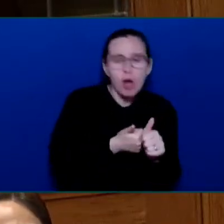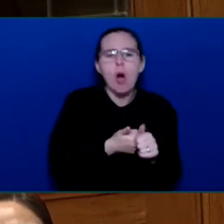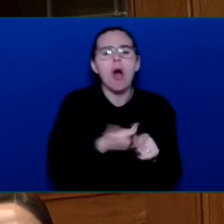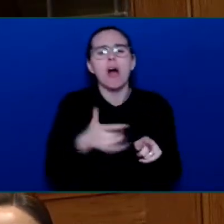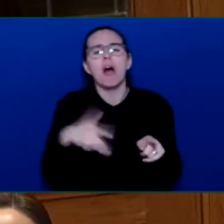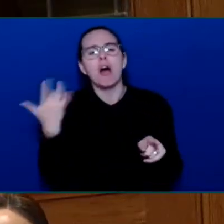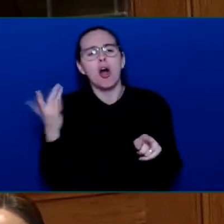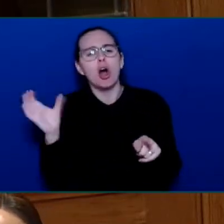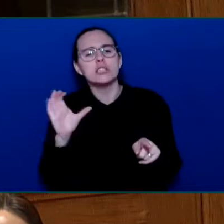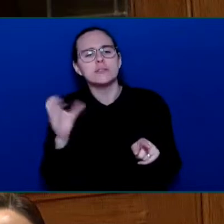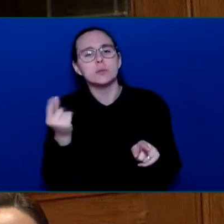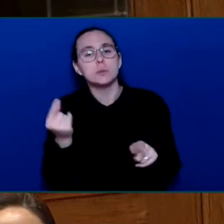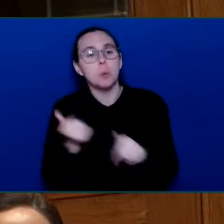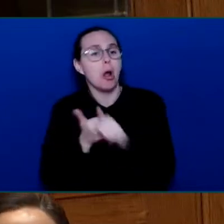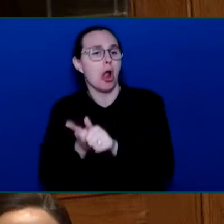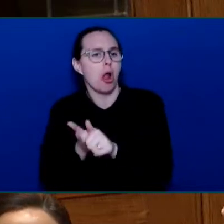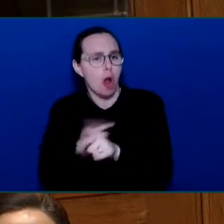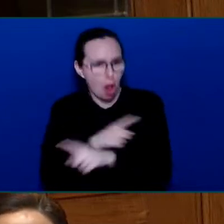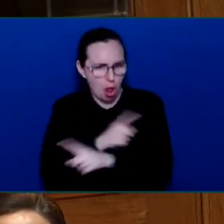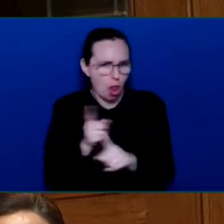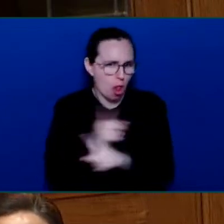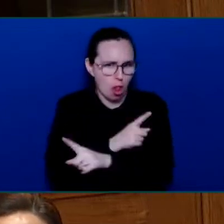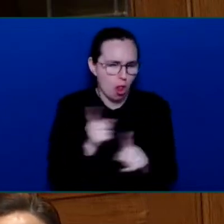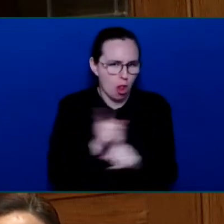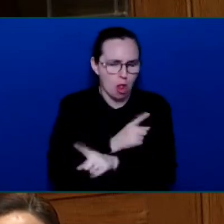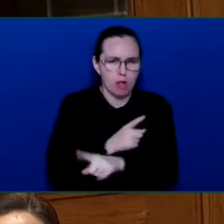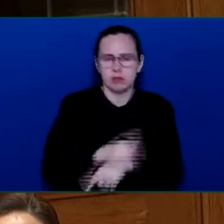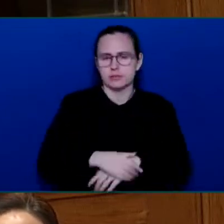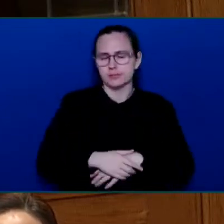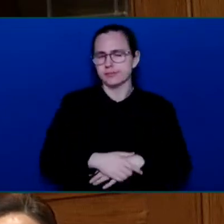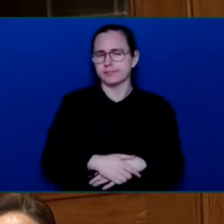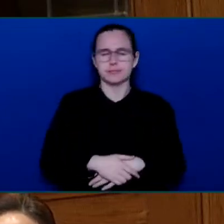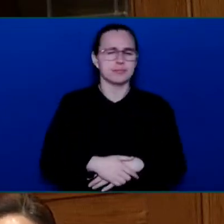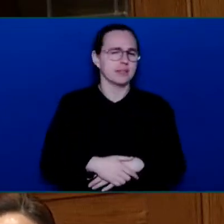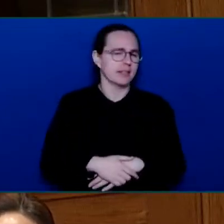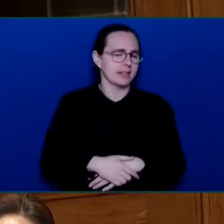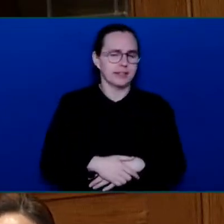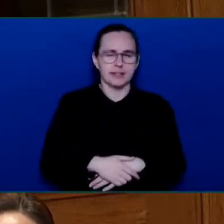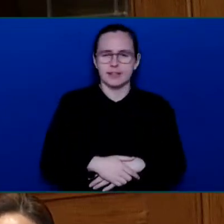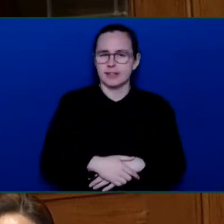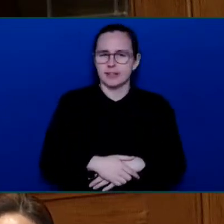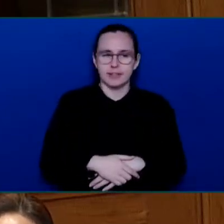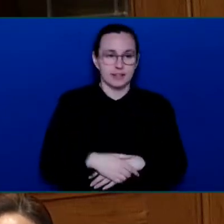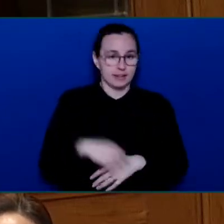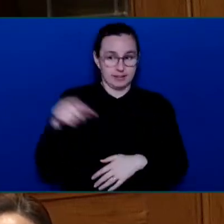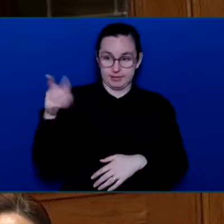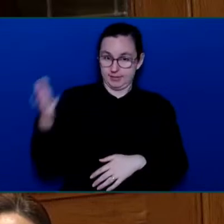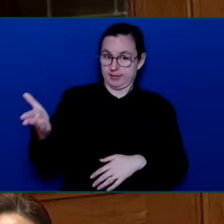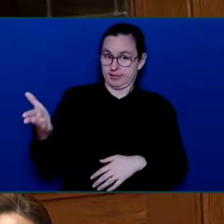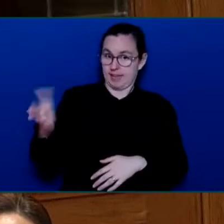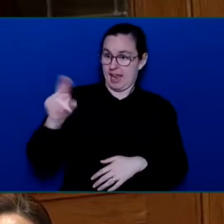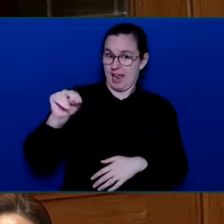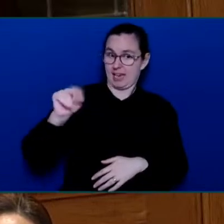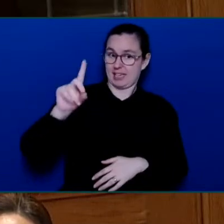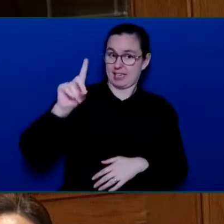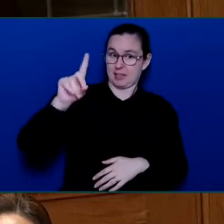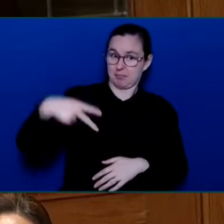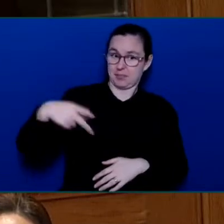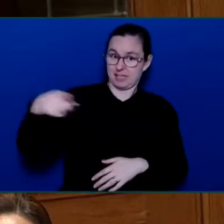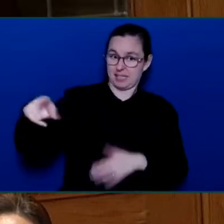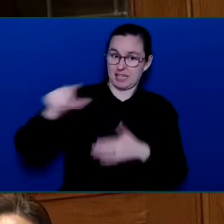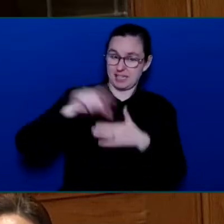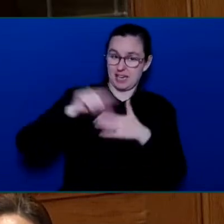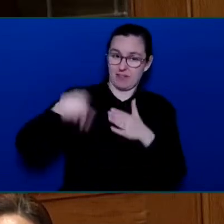Mr. Speaker, at least this NDP government is clear with voters. They're clear